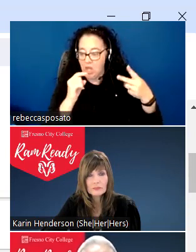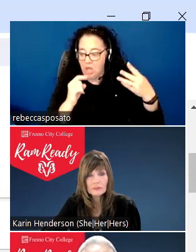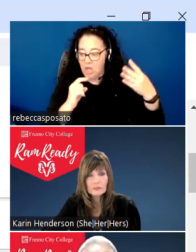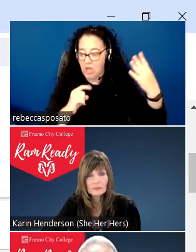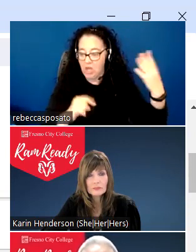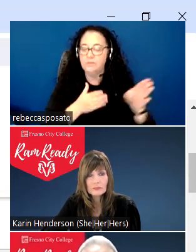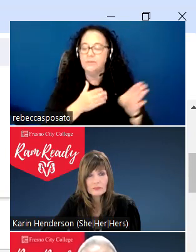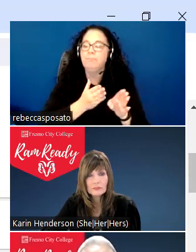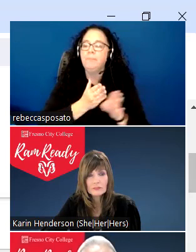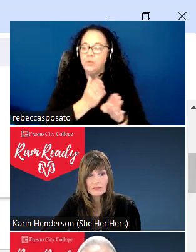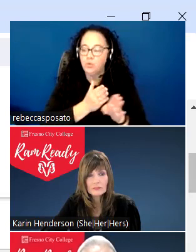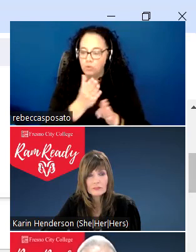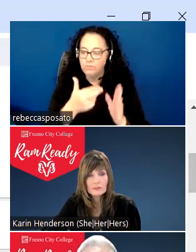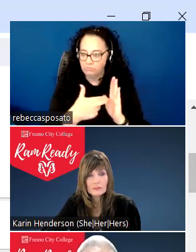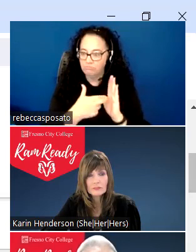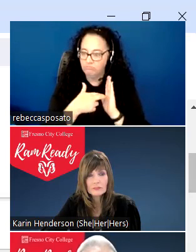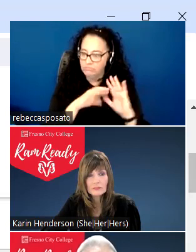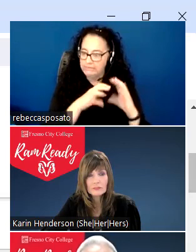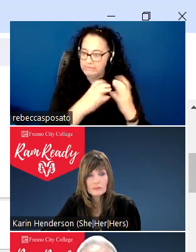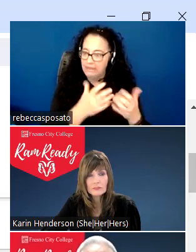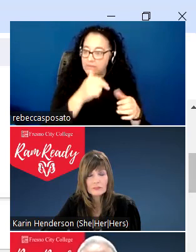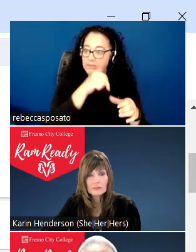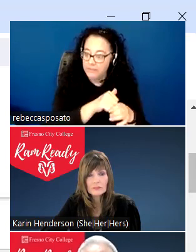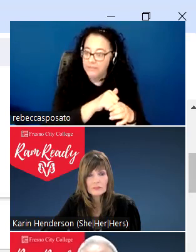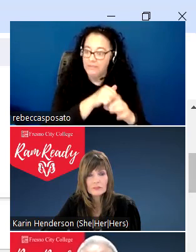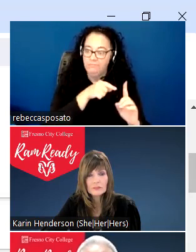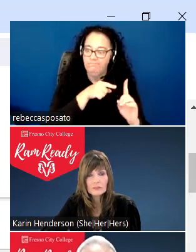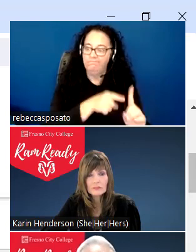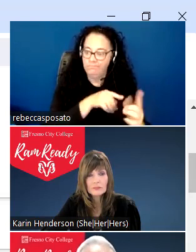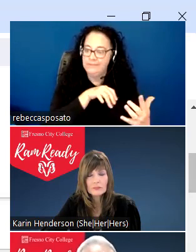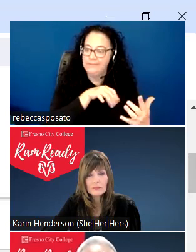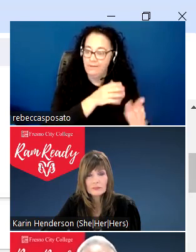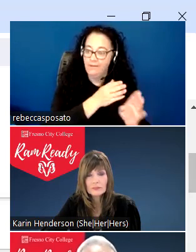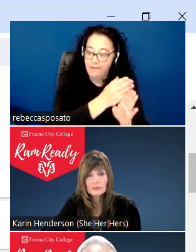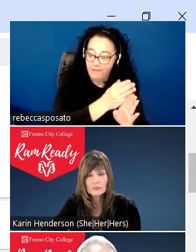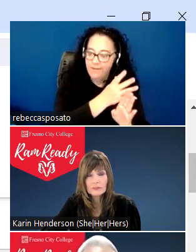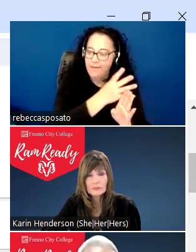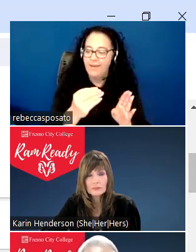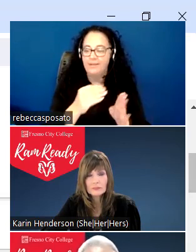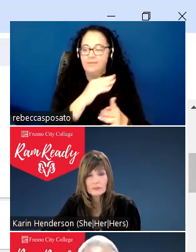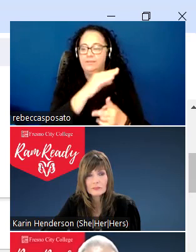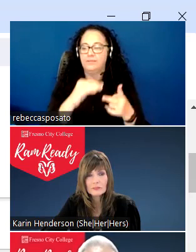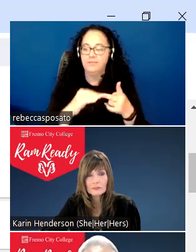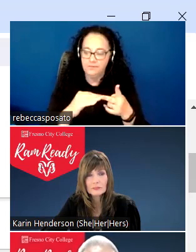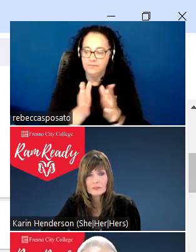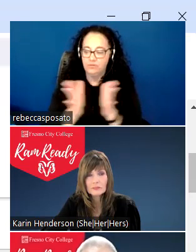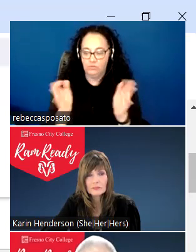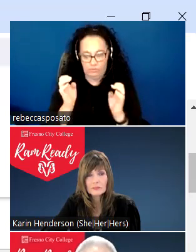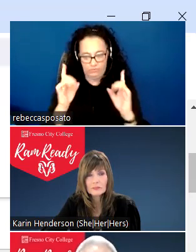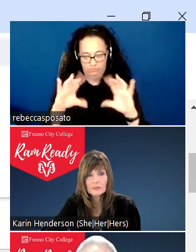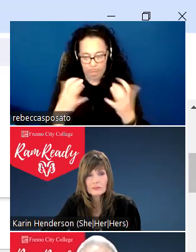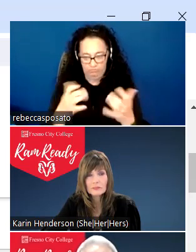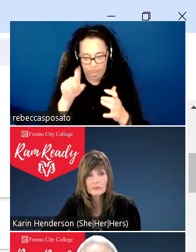require taking classes in the major and classes that are general education.